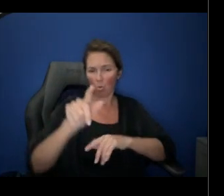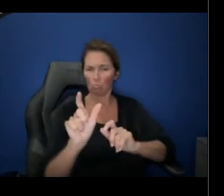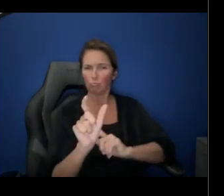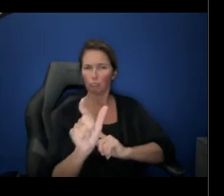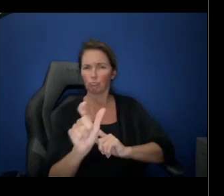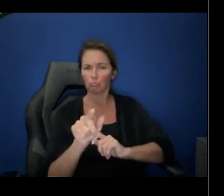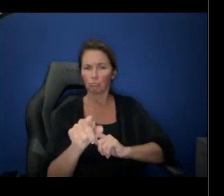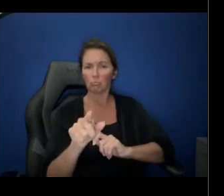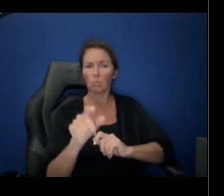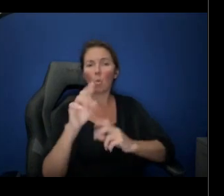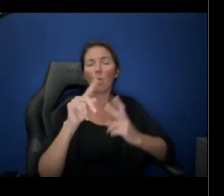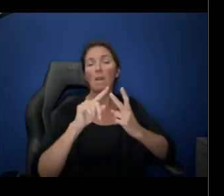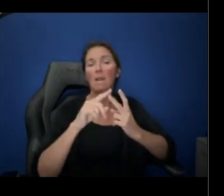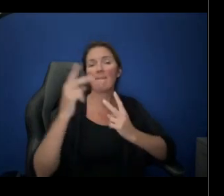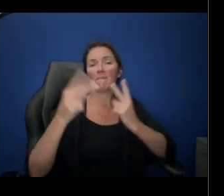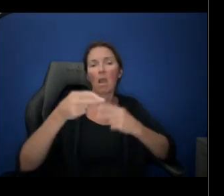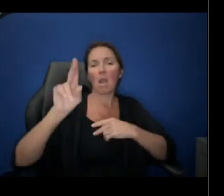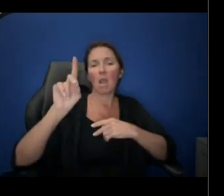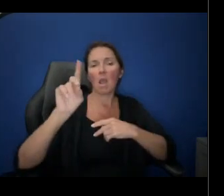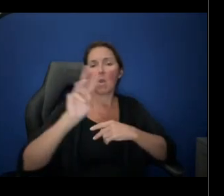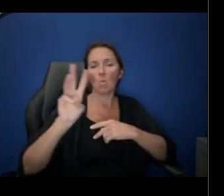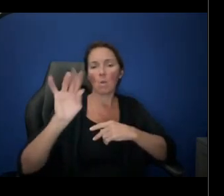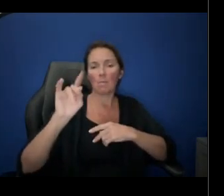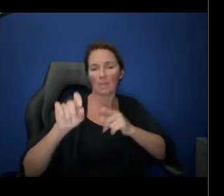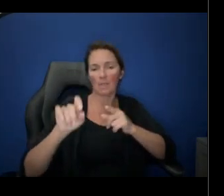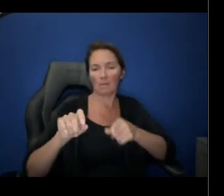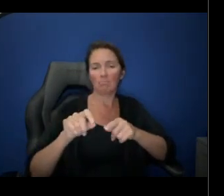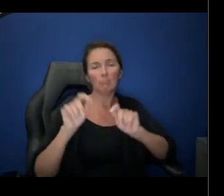visit HUD's website.